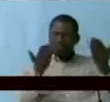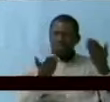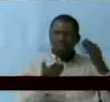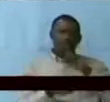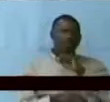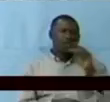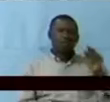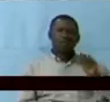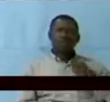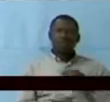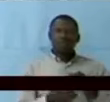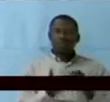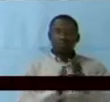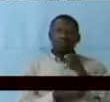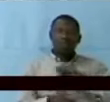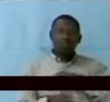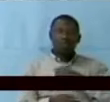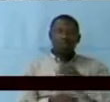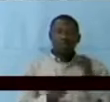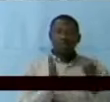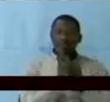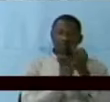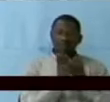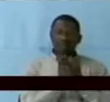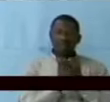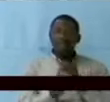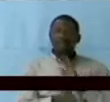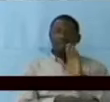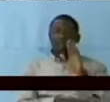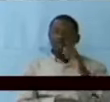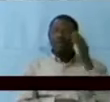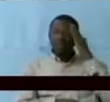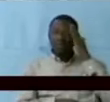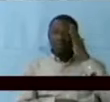But through my own investigations, I later realized it was